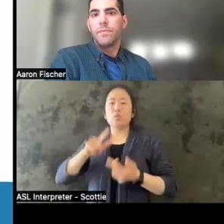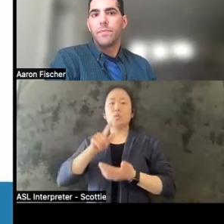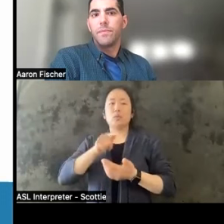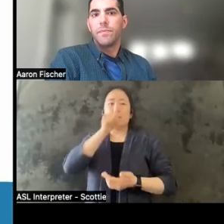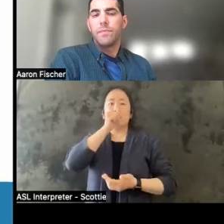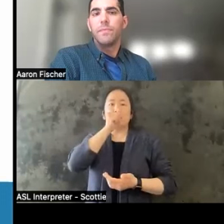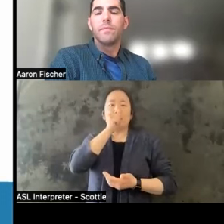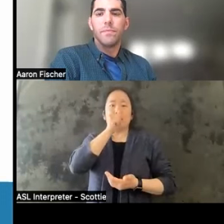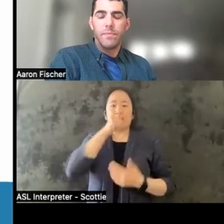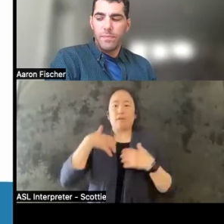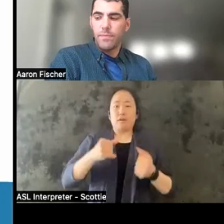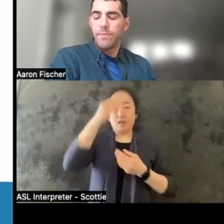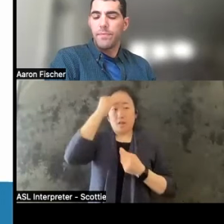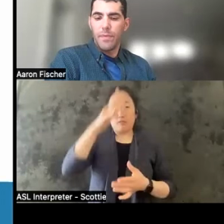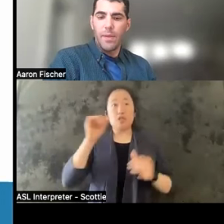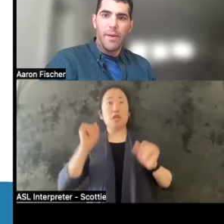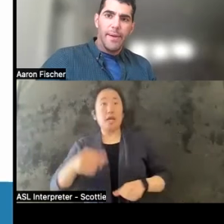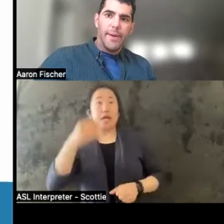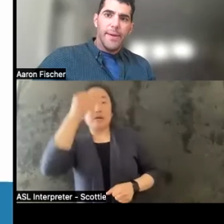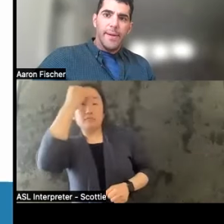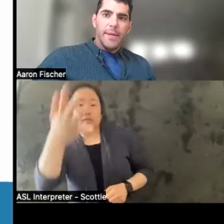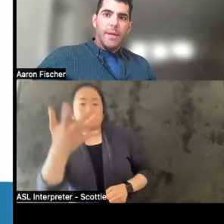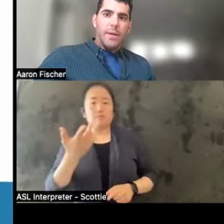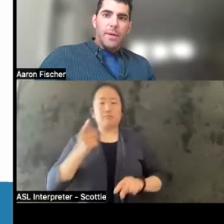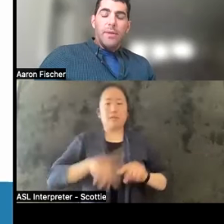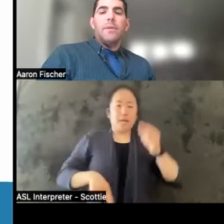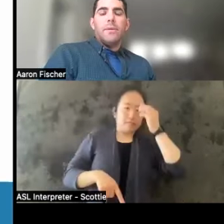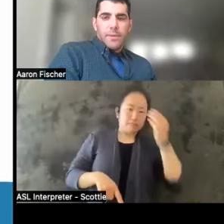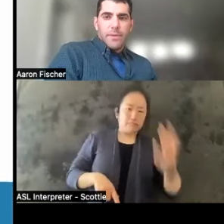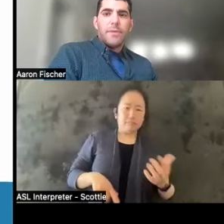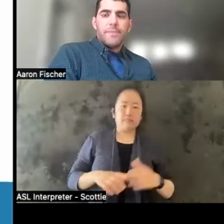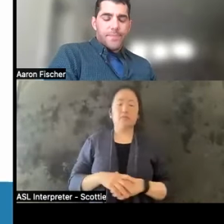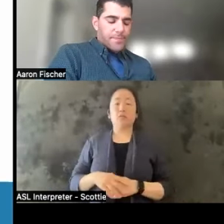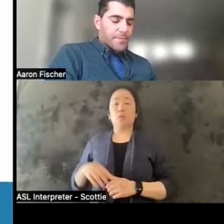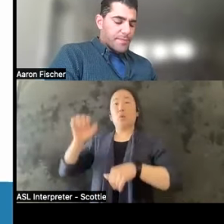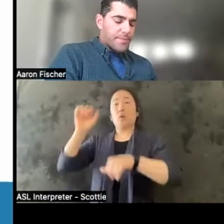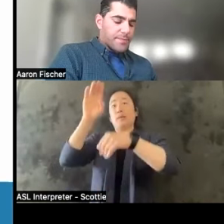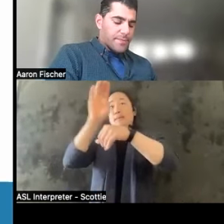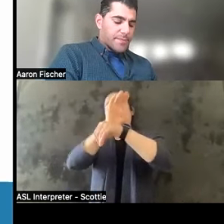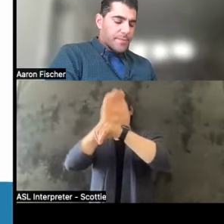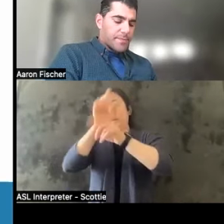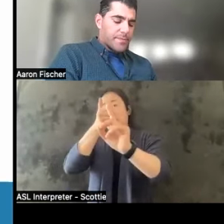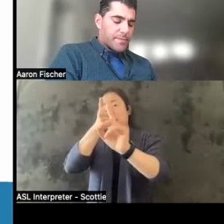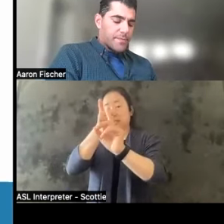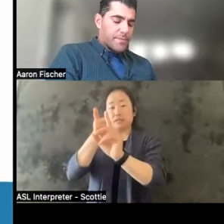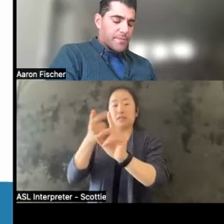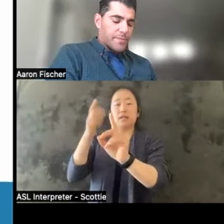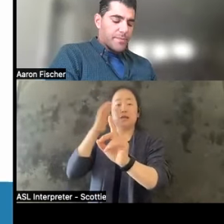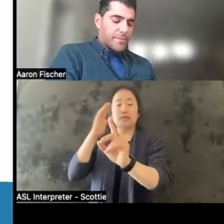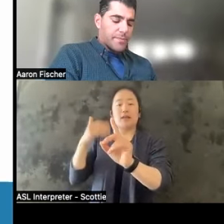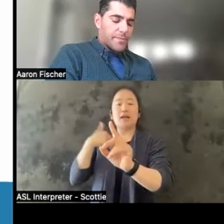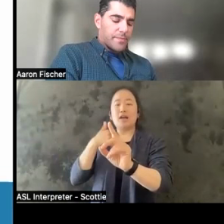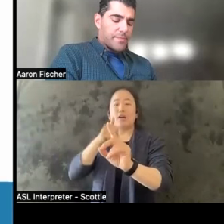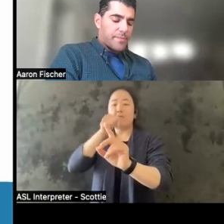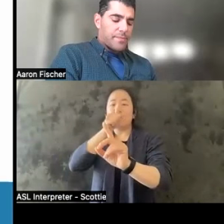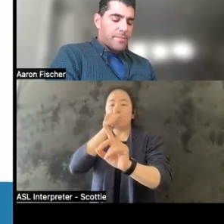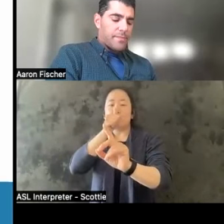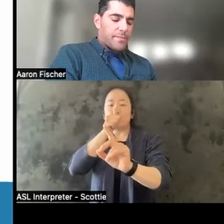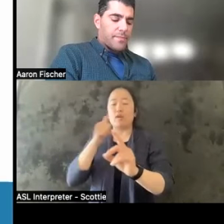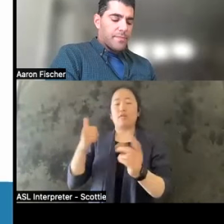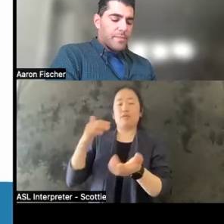workplace. So if that employee is sharing private medical information in a reasonable accommodation request,